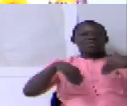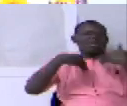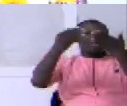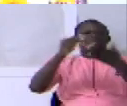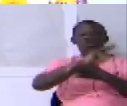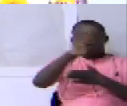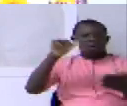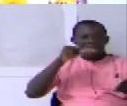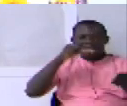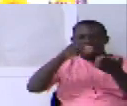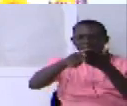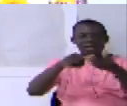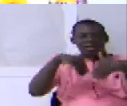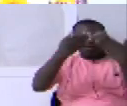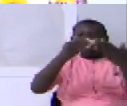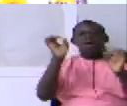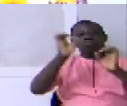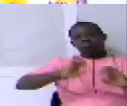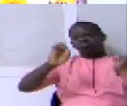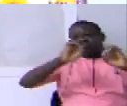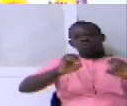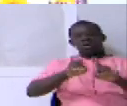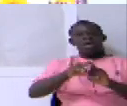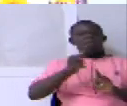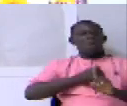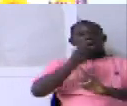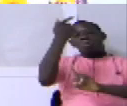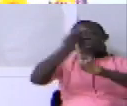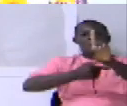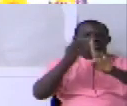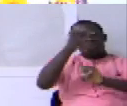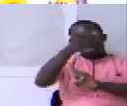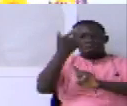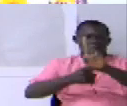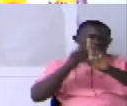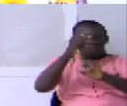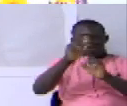letter. My salaries is stopped totally. I'm